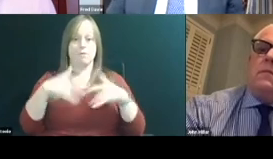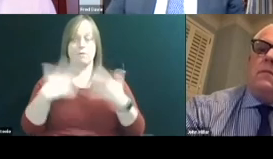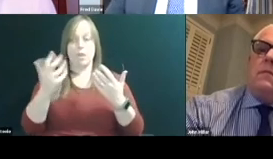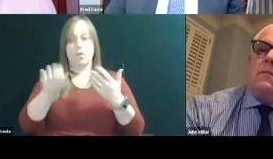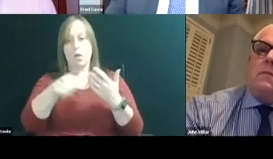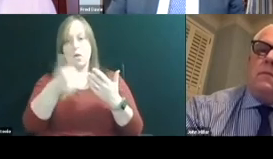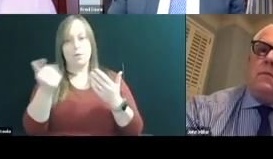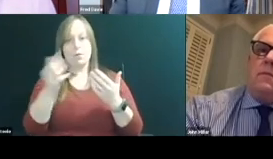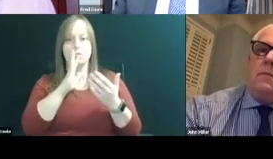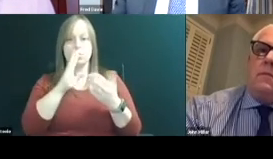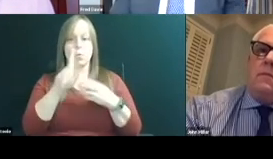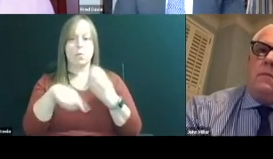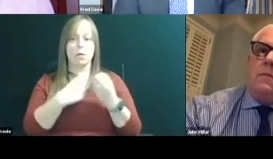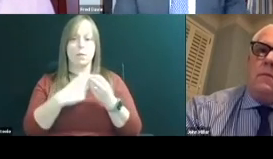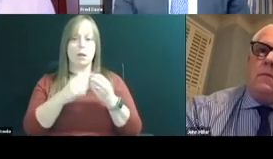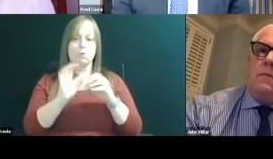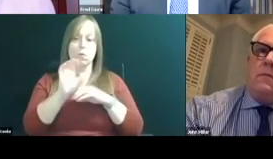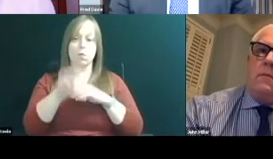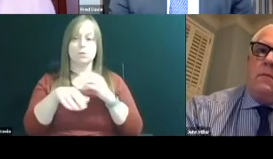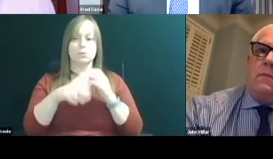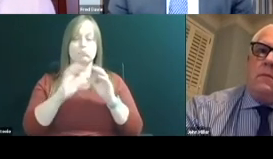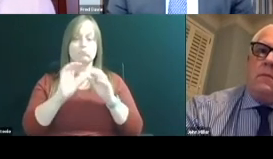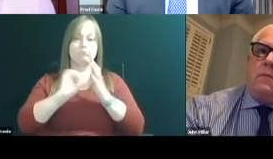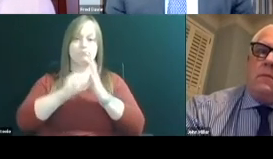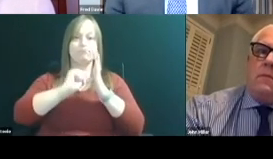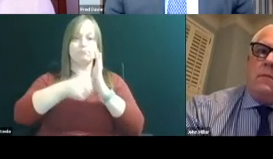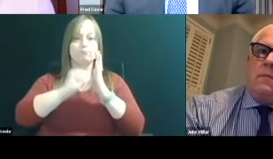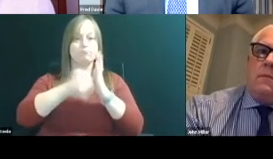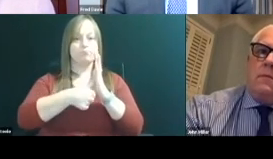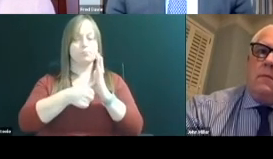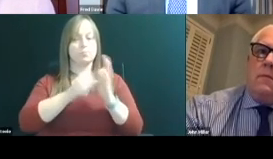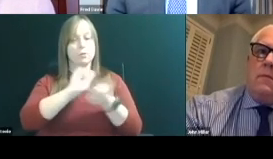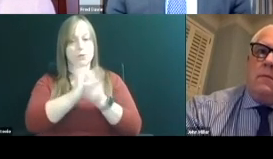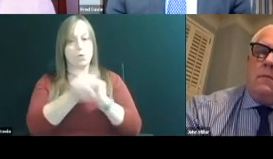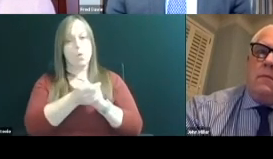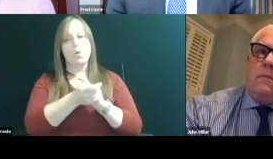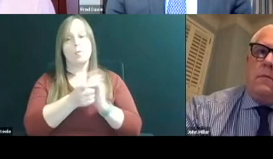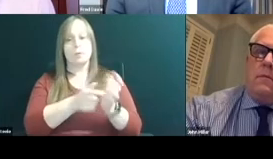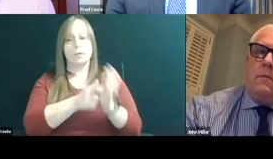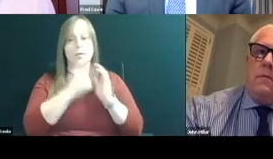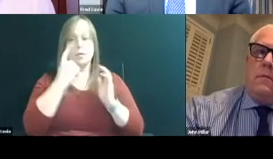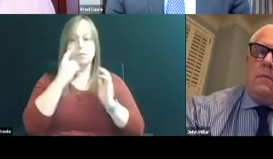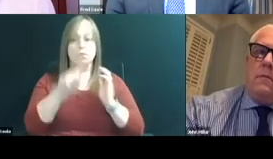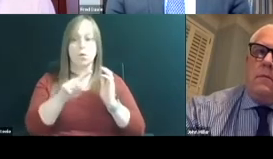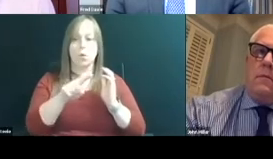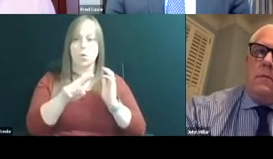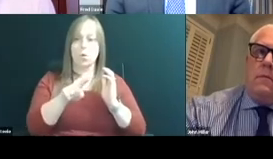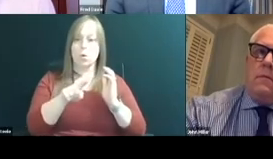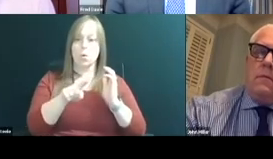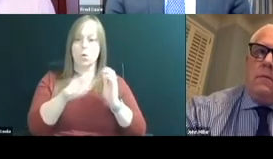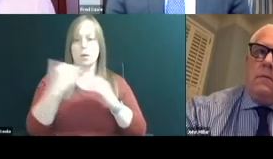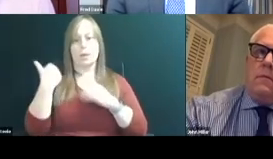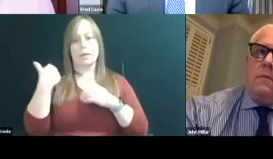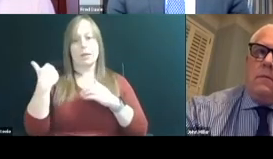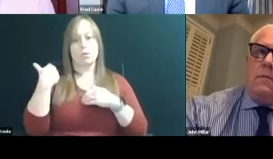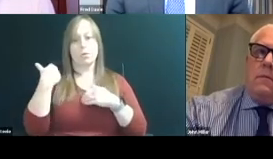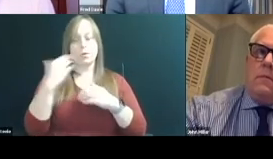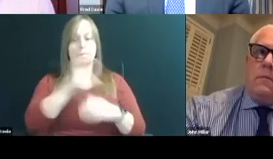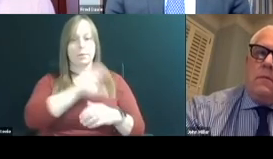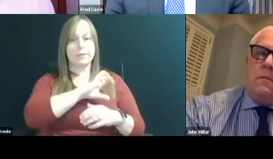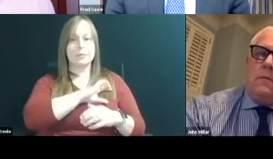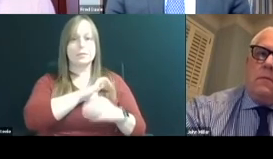others, you've spoken very forcefully about police reform, about the need for more accountable